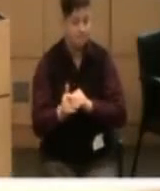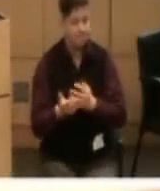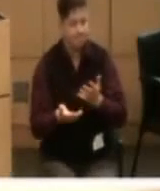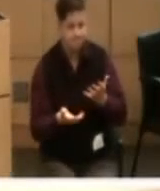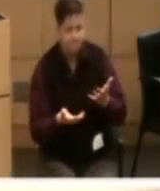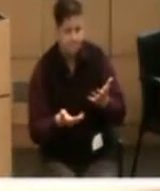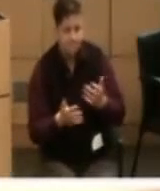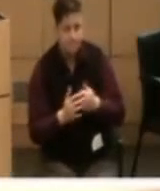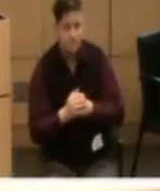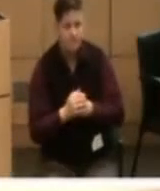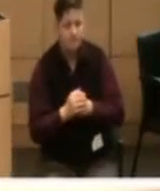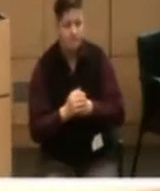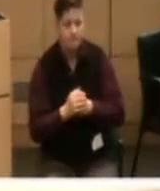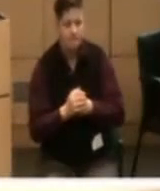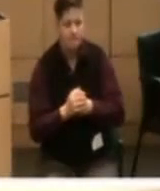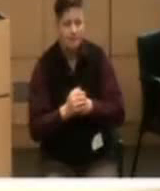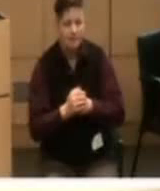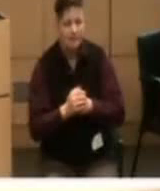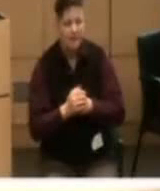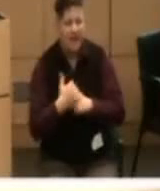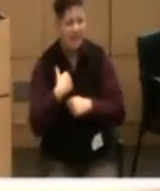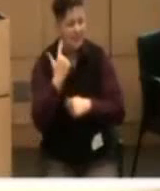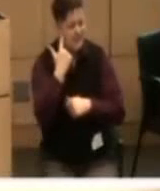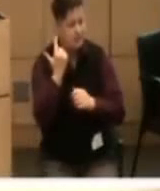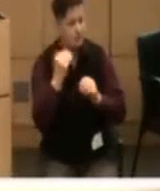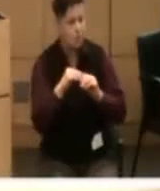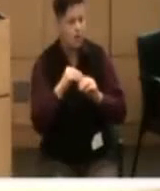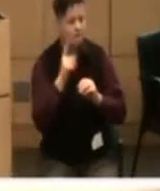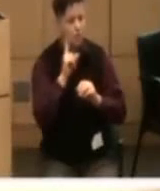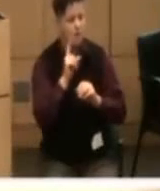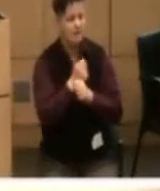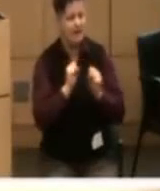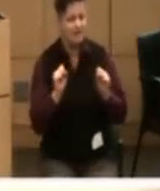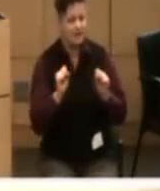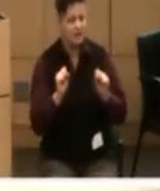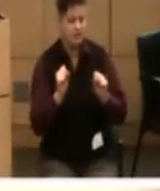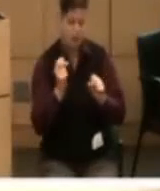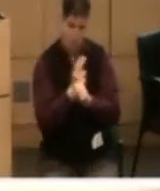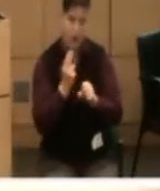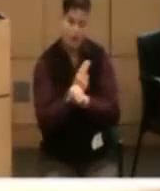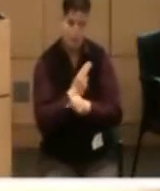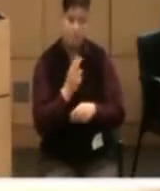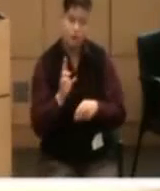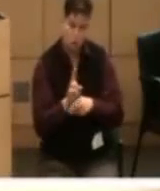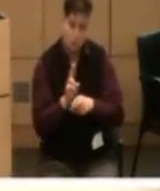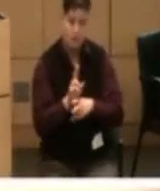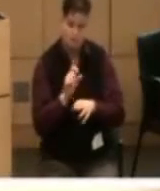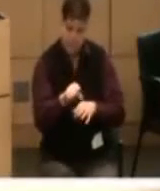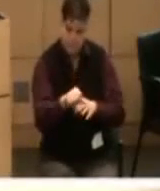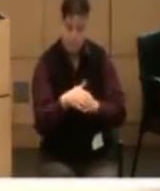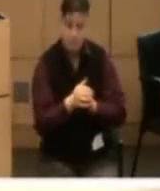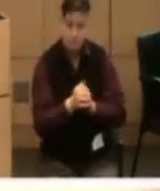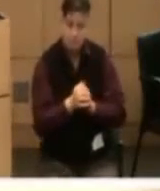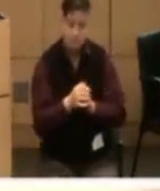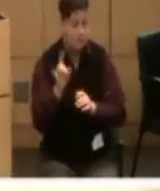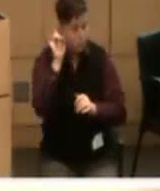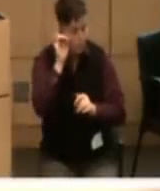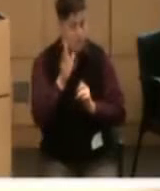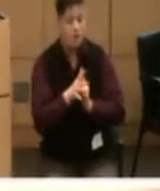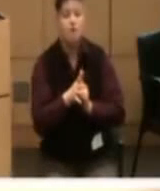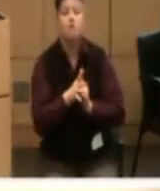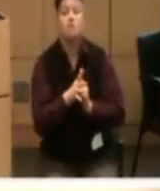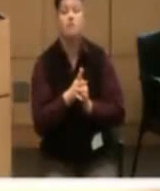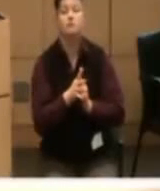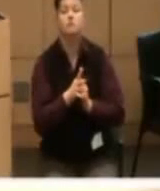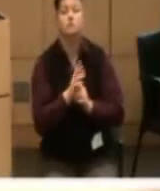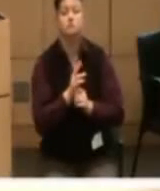think that it's maybe more for safety for them, but they're wearing them mm-hmm. and using them, and